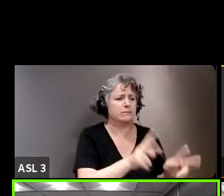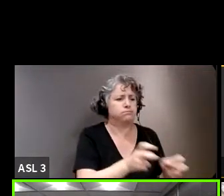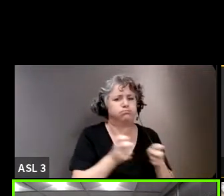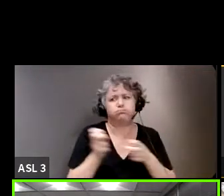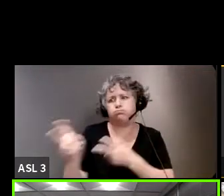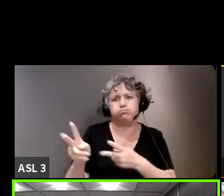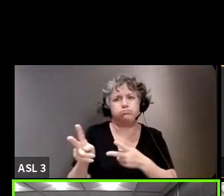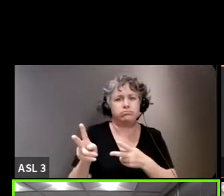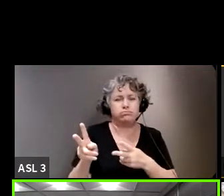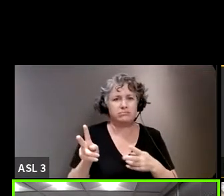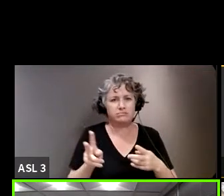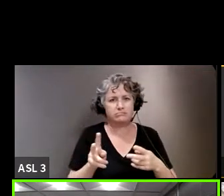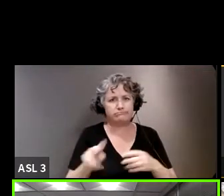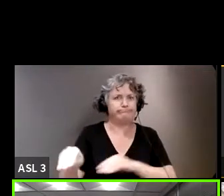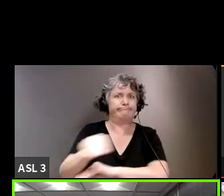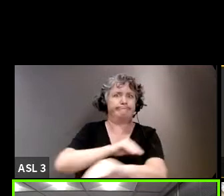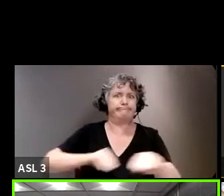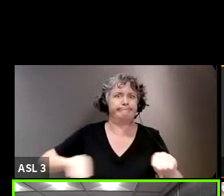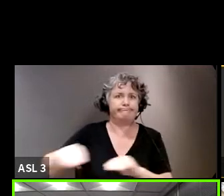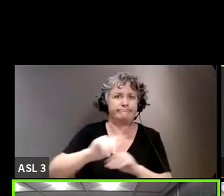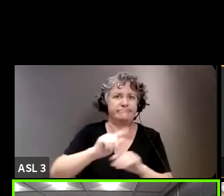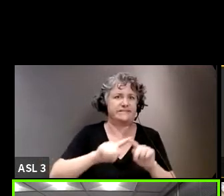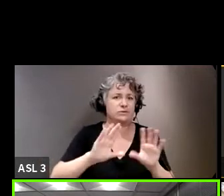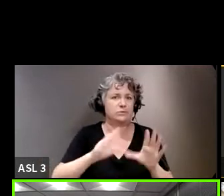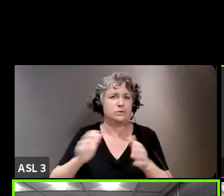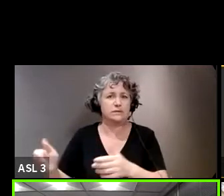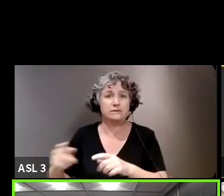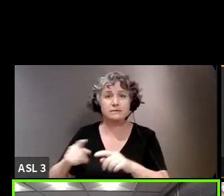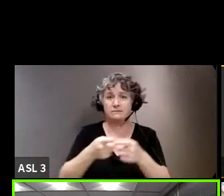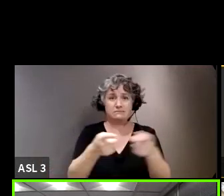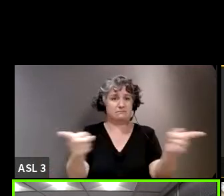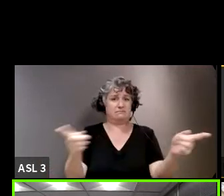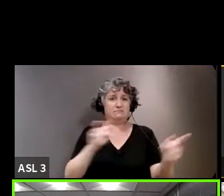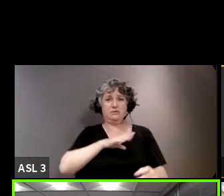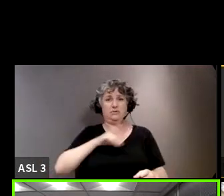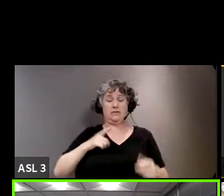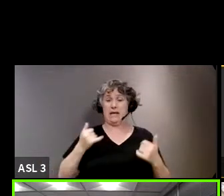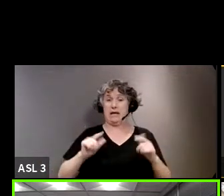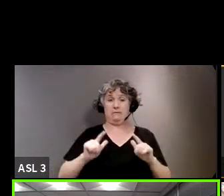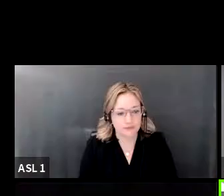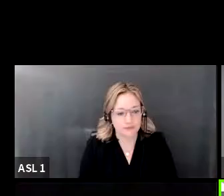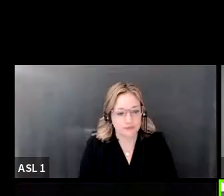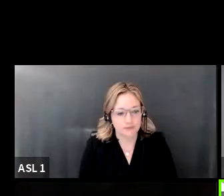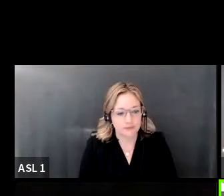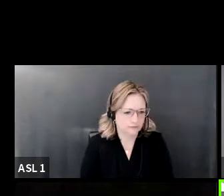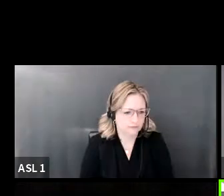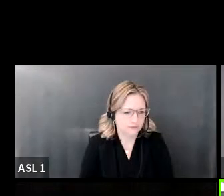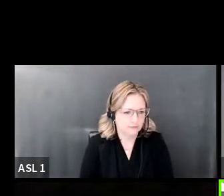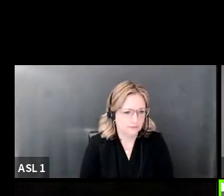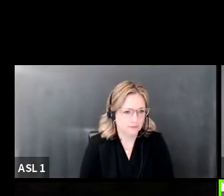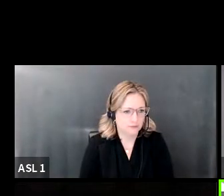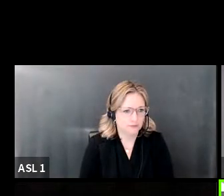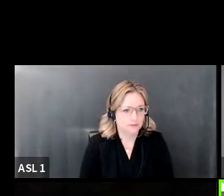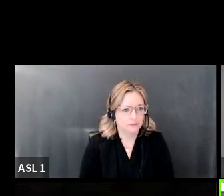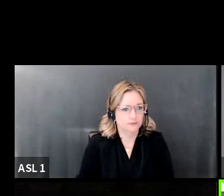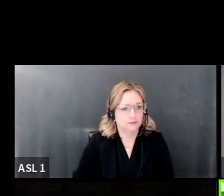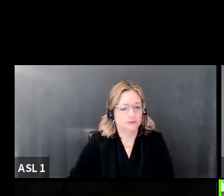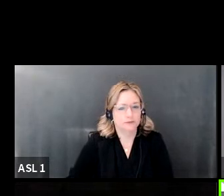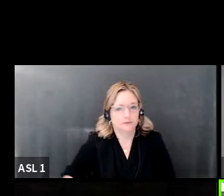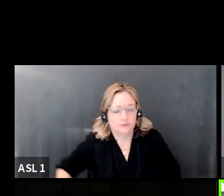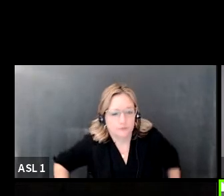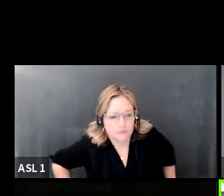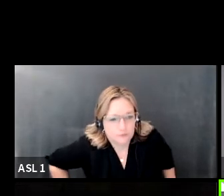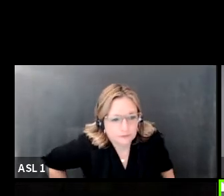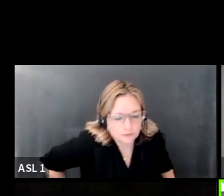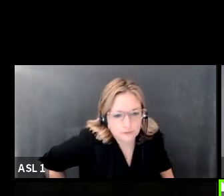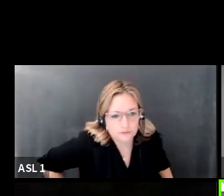gangs unit whatever the board ultimately decides and it's the board's decision at this point we've made a submission that allows us to maintain